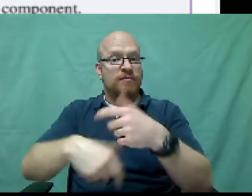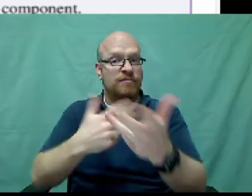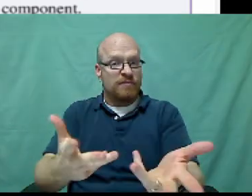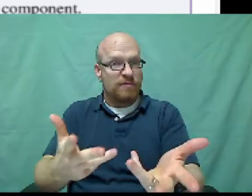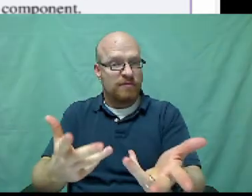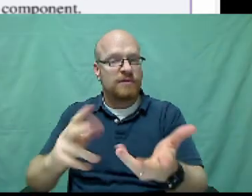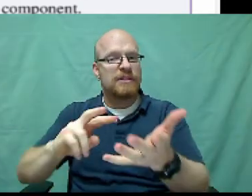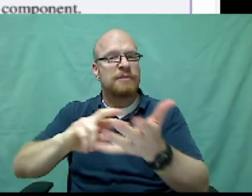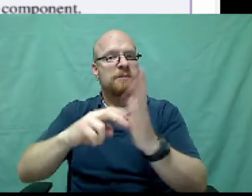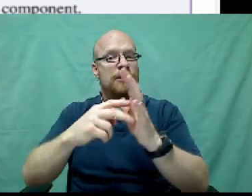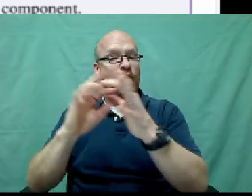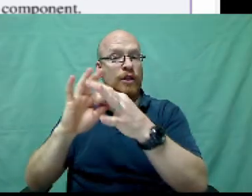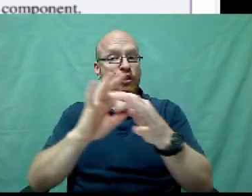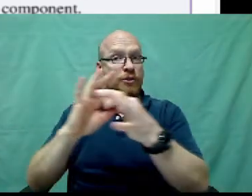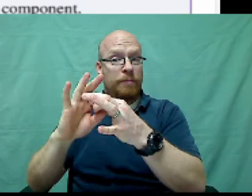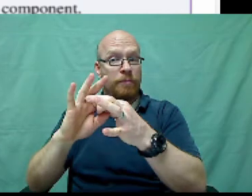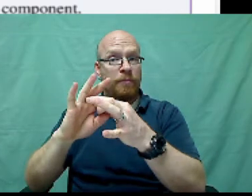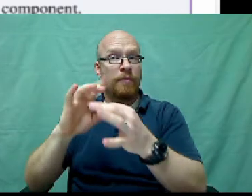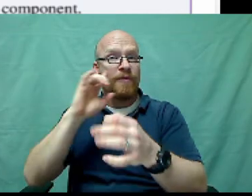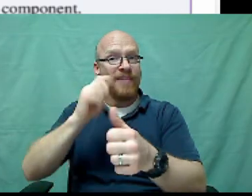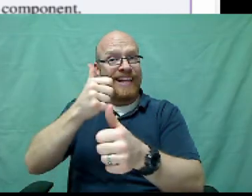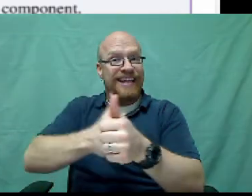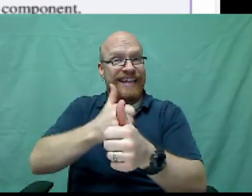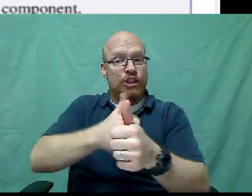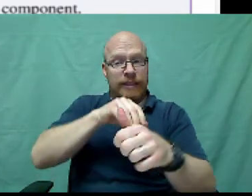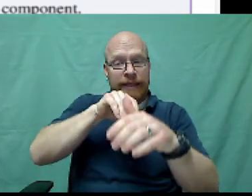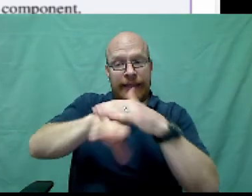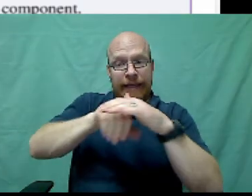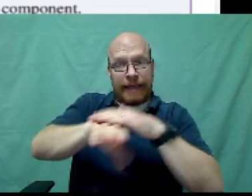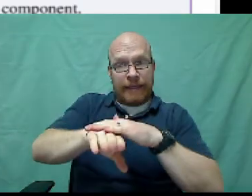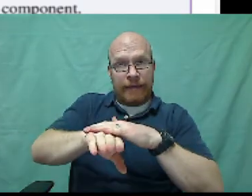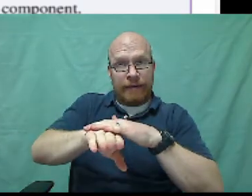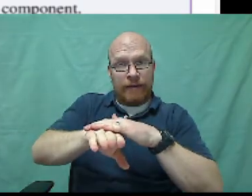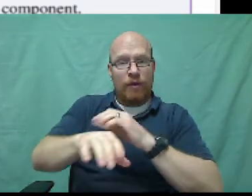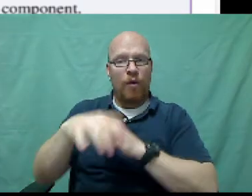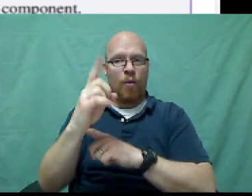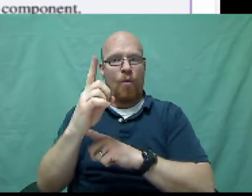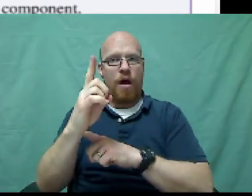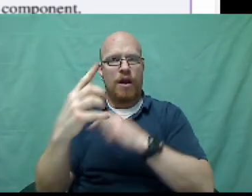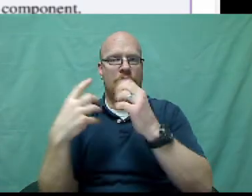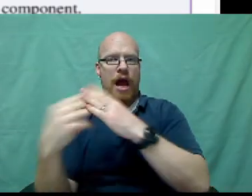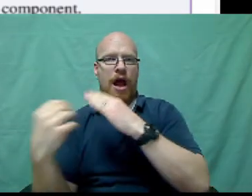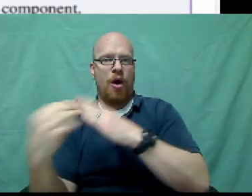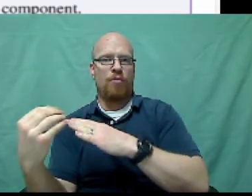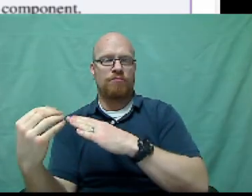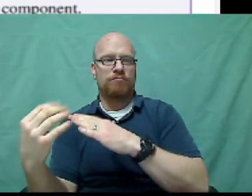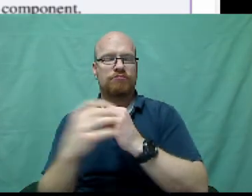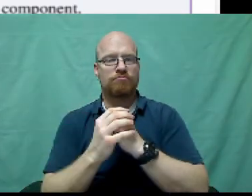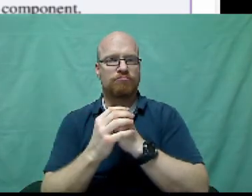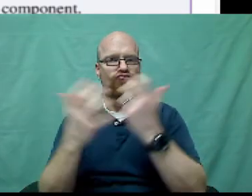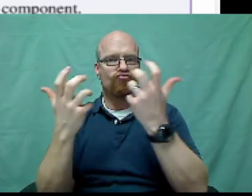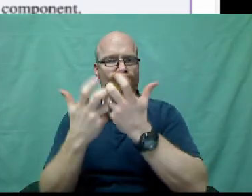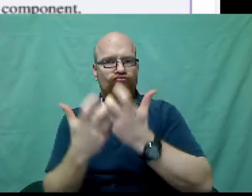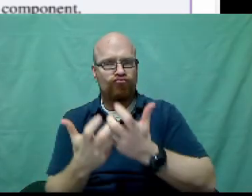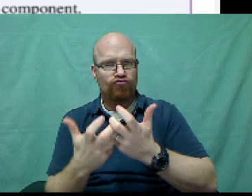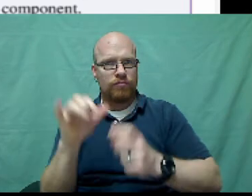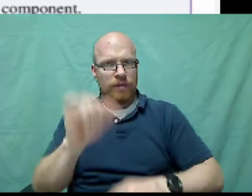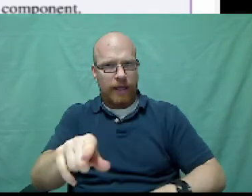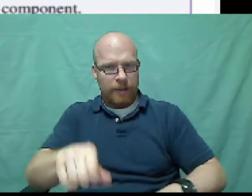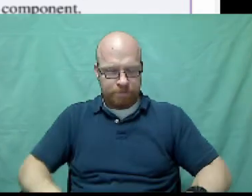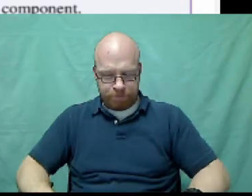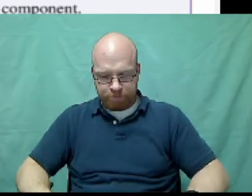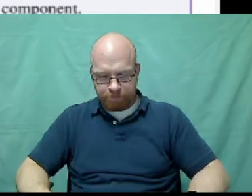A function does mean a relationship where each input has